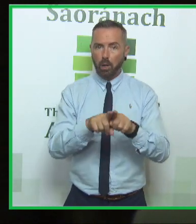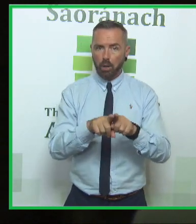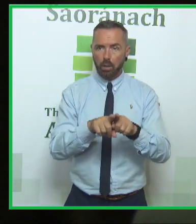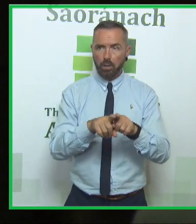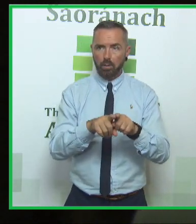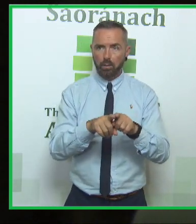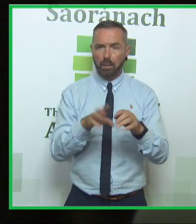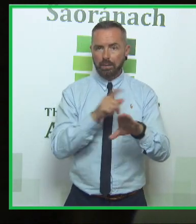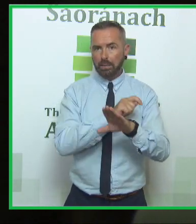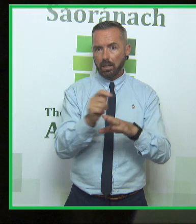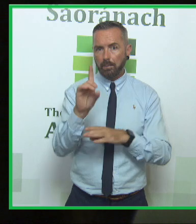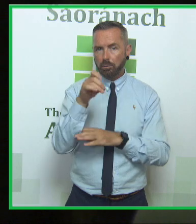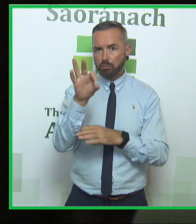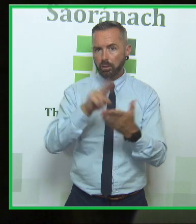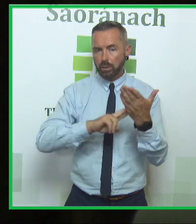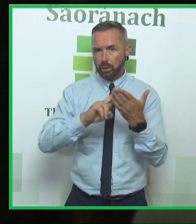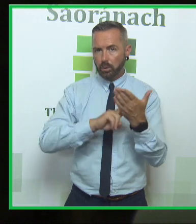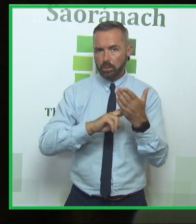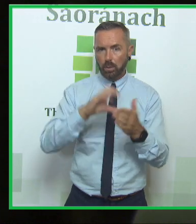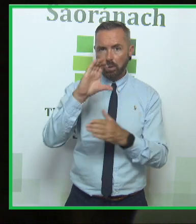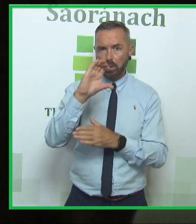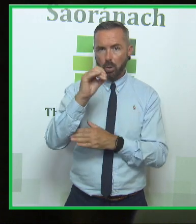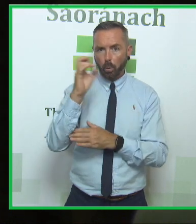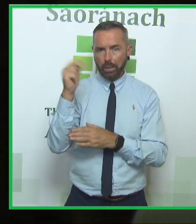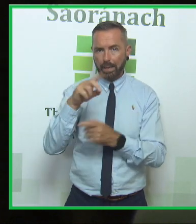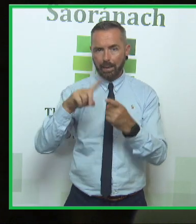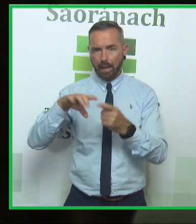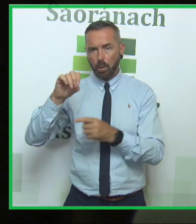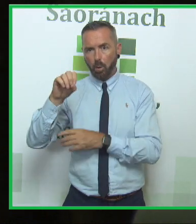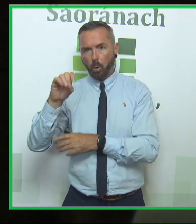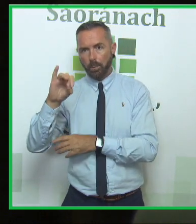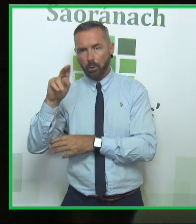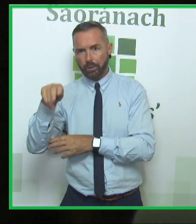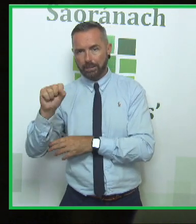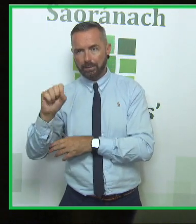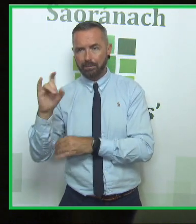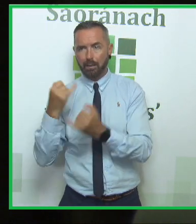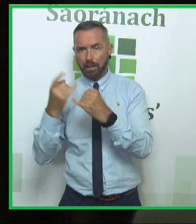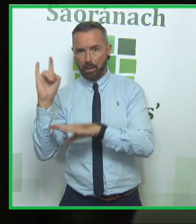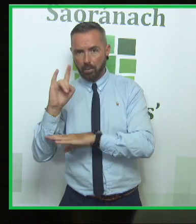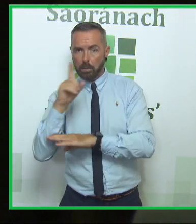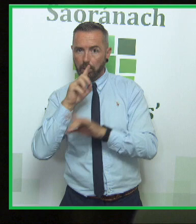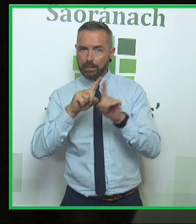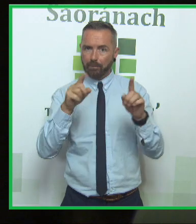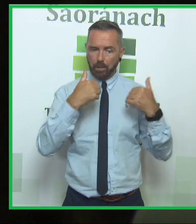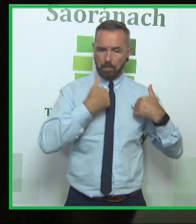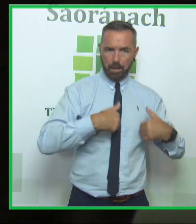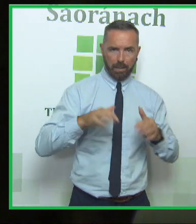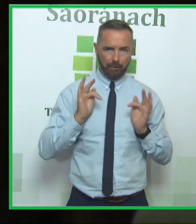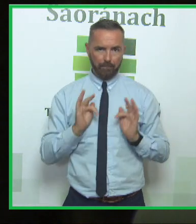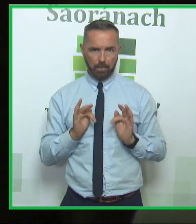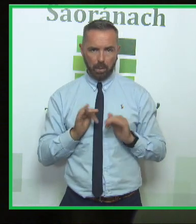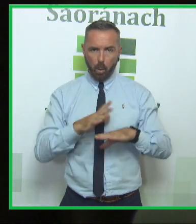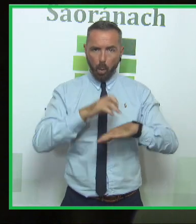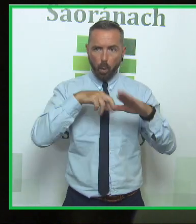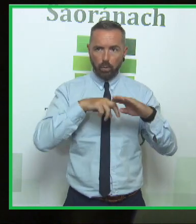terms of the drugs, it is cocaine plus opioids. But a difference is that male and female travellers were slightly